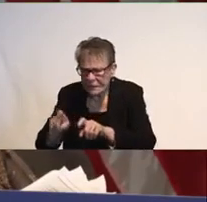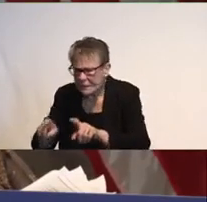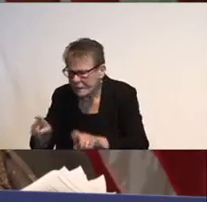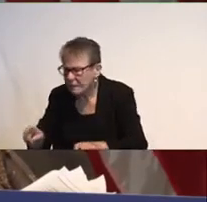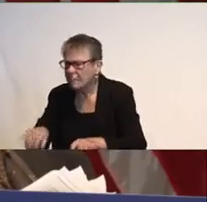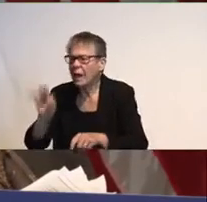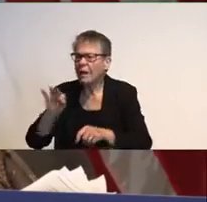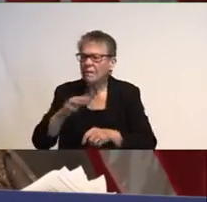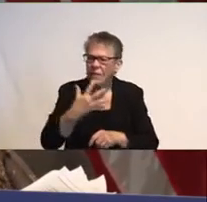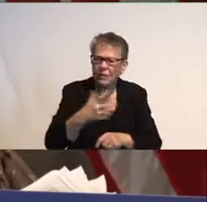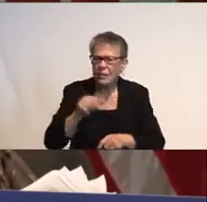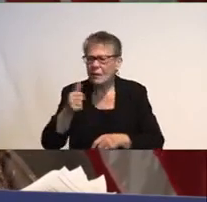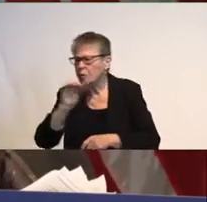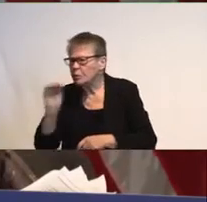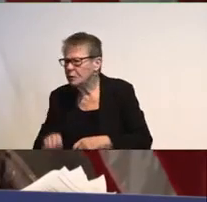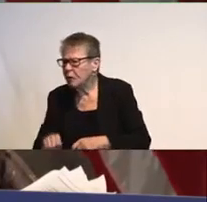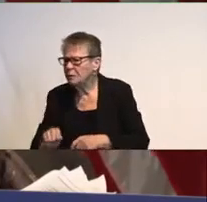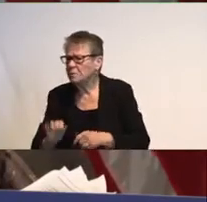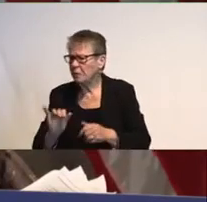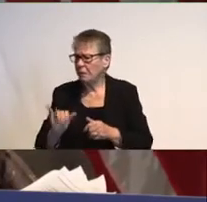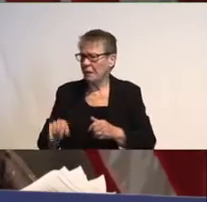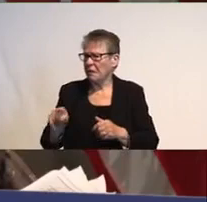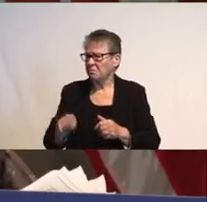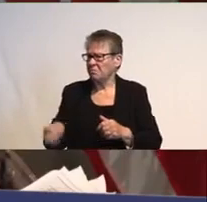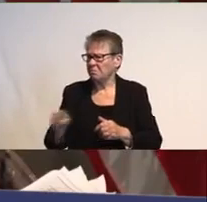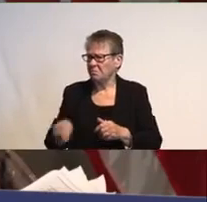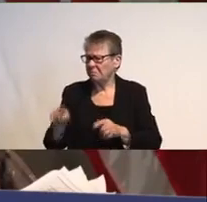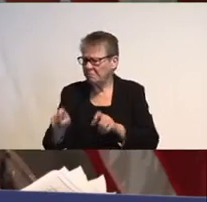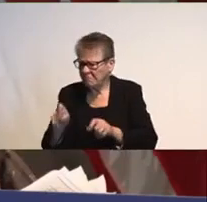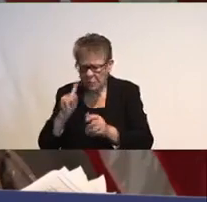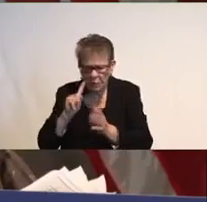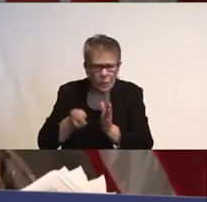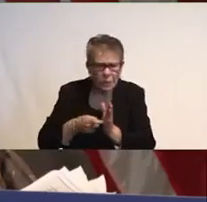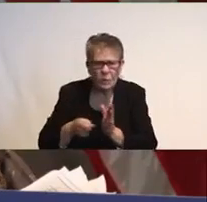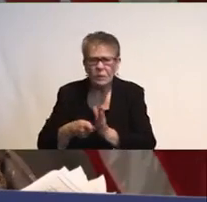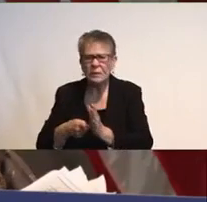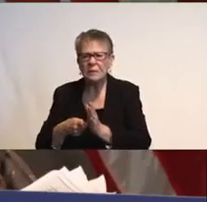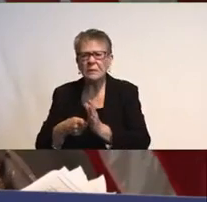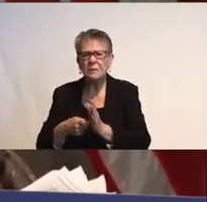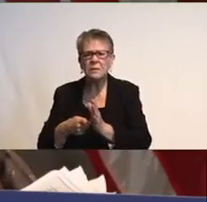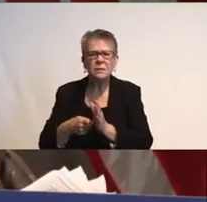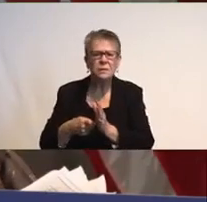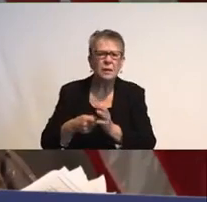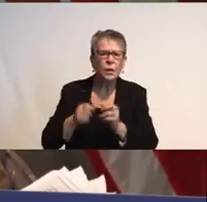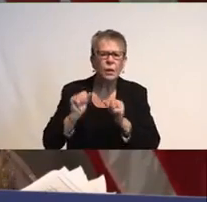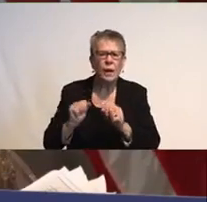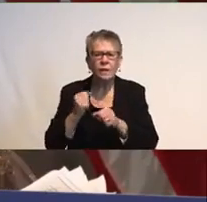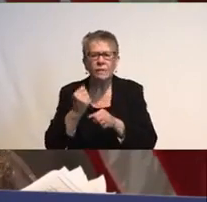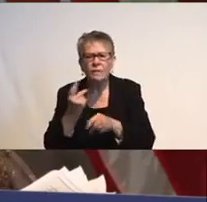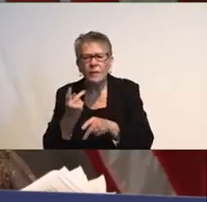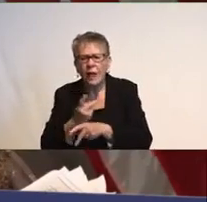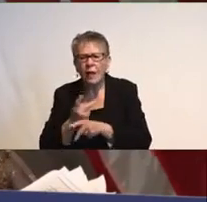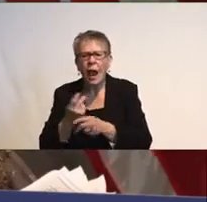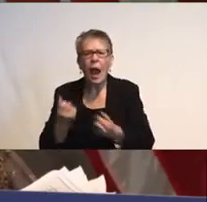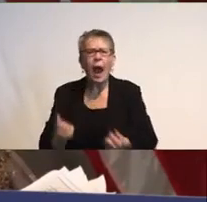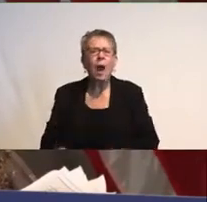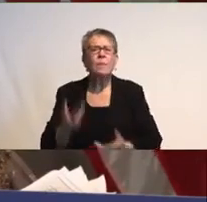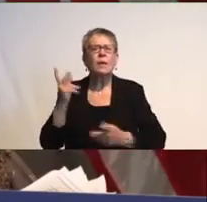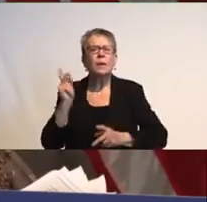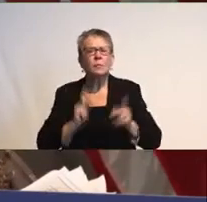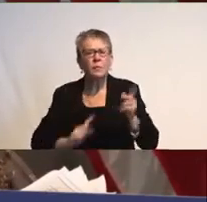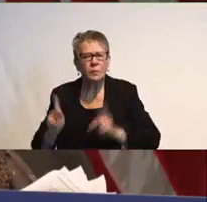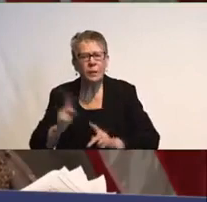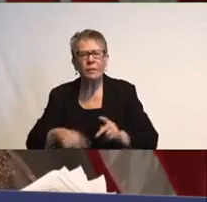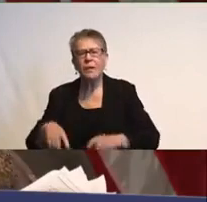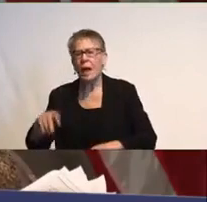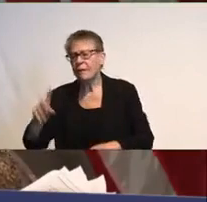to detect variants down to 1/100% of the total cases of Omicron. So the sampling